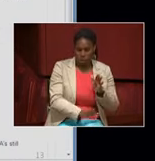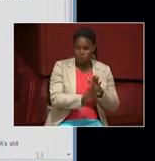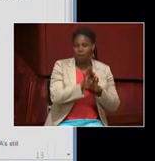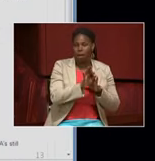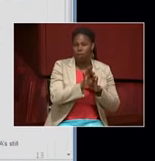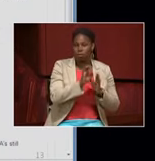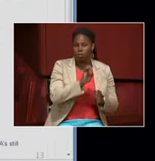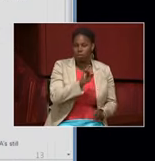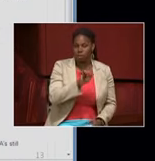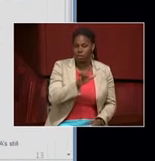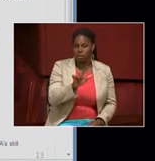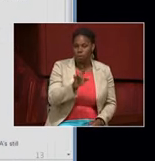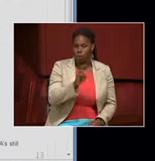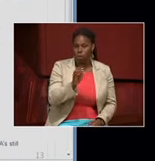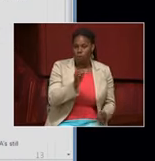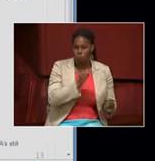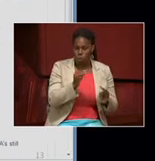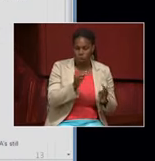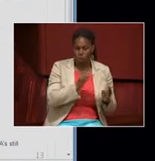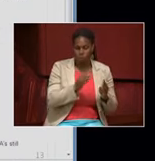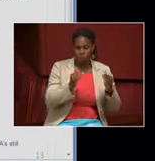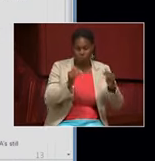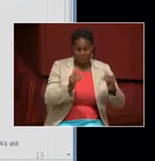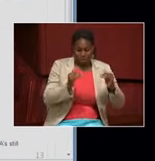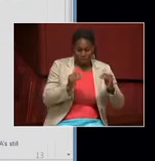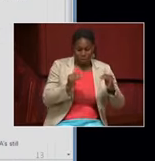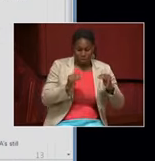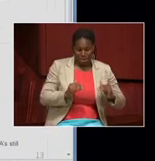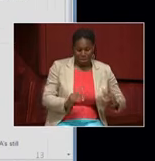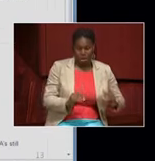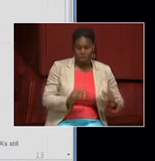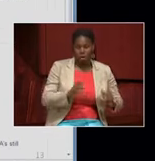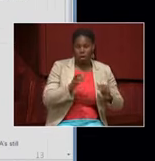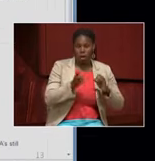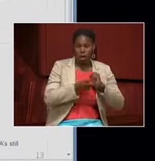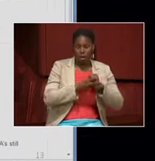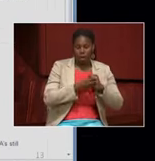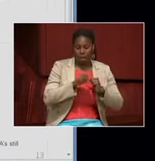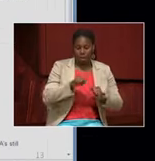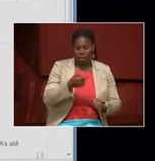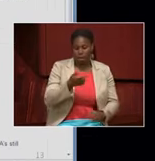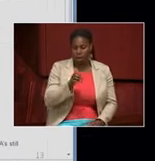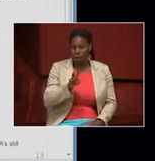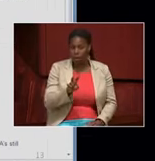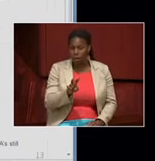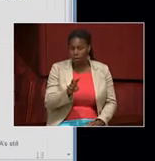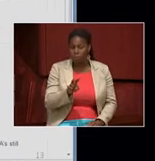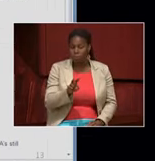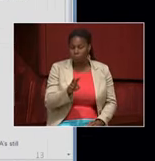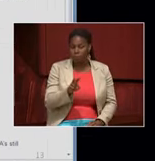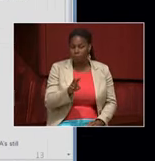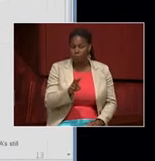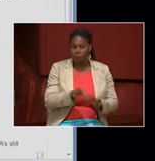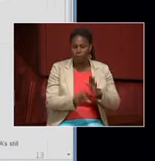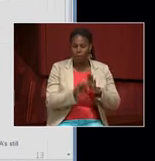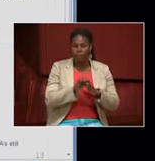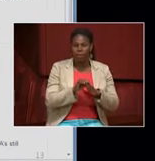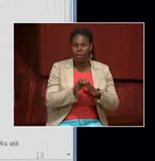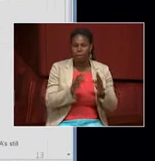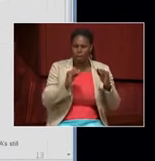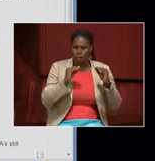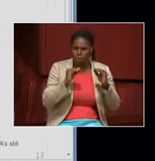photographs. Further down, the archives.gov website, you're finding more